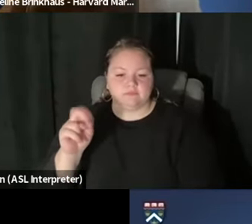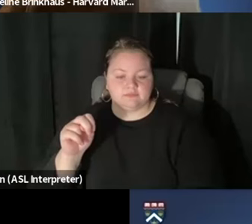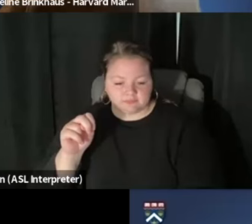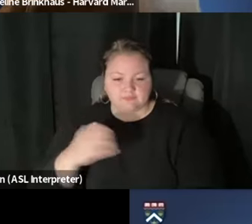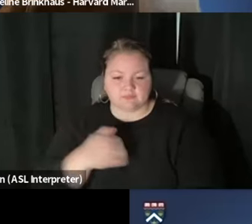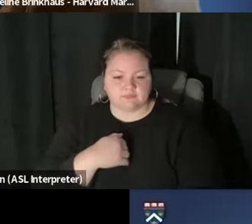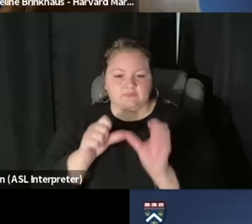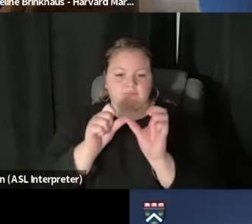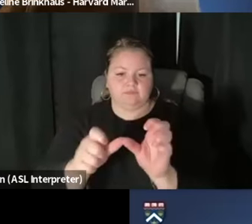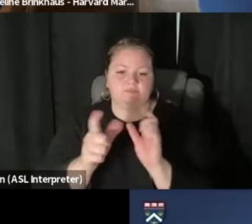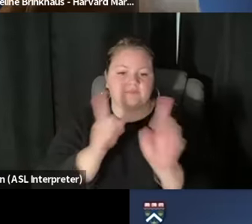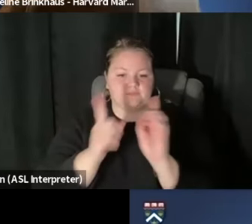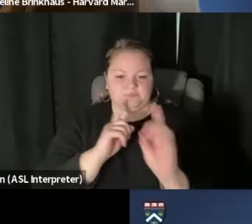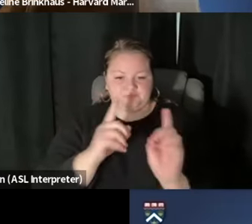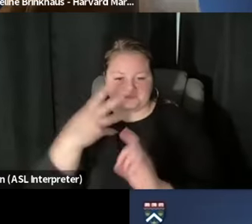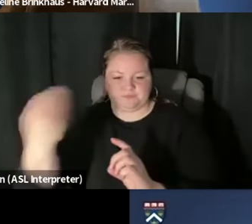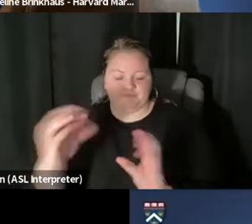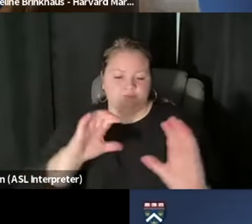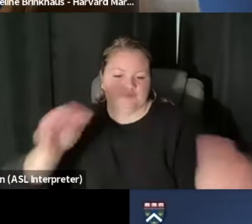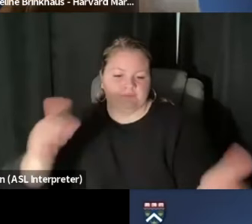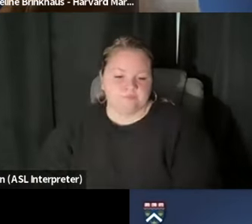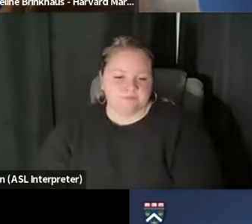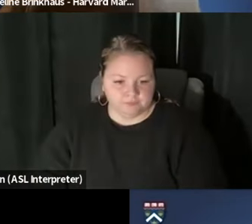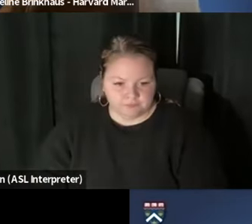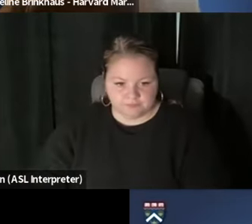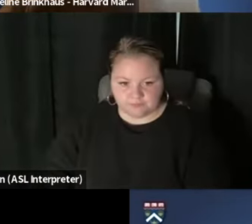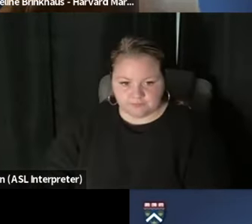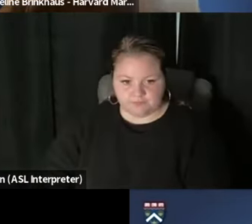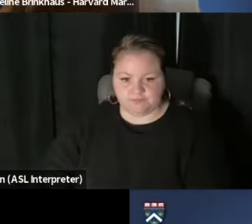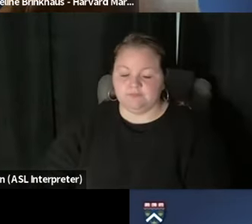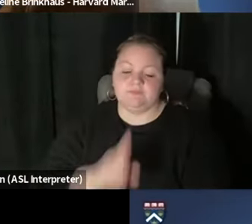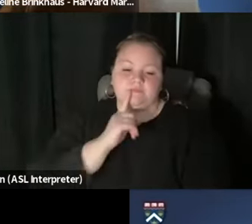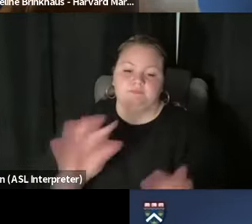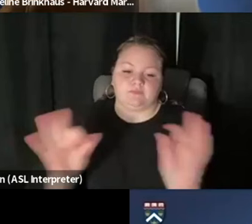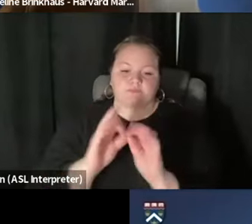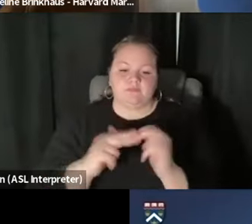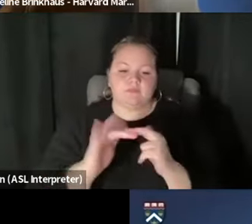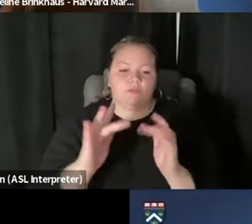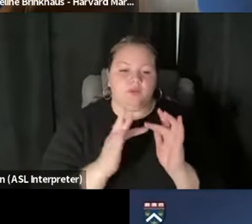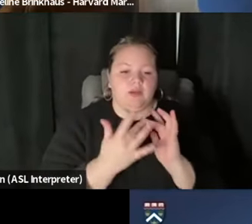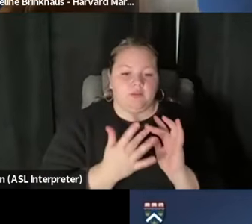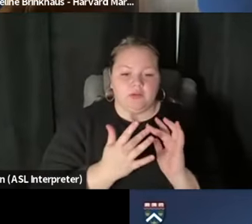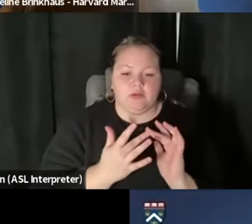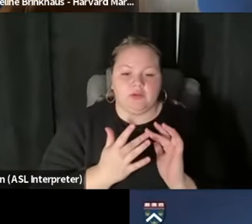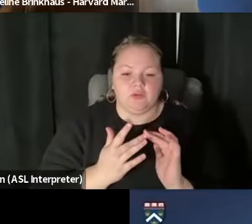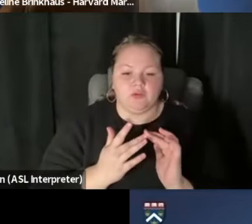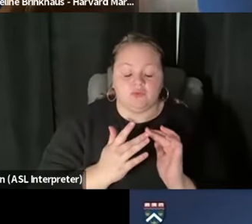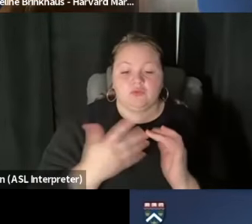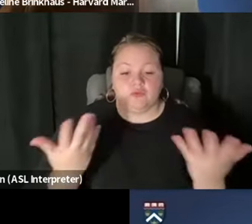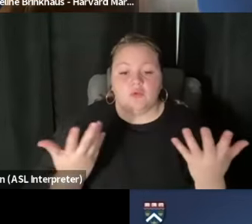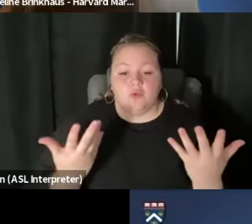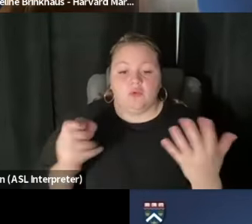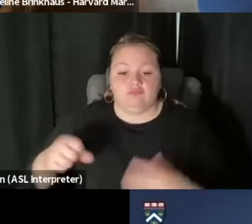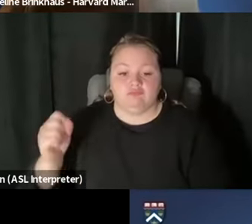class is phenomenal. And I can't underscore the importance of building that network. So yeah, so and also